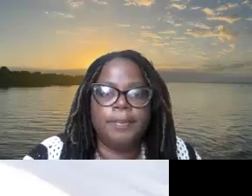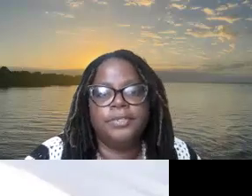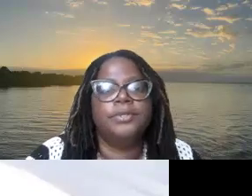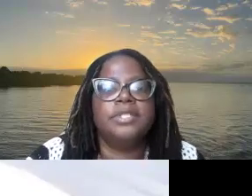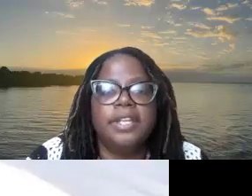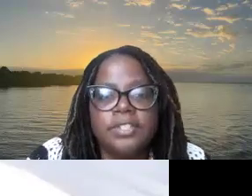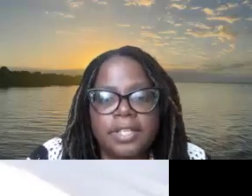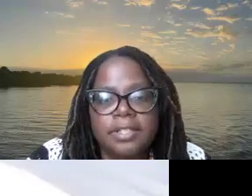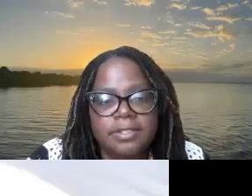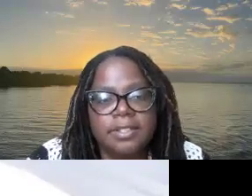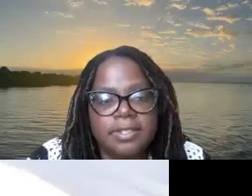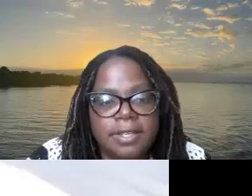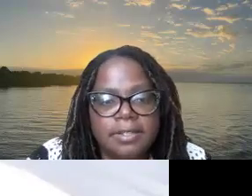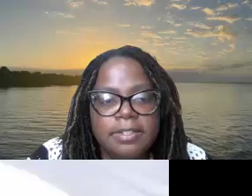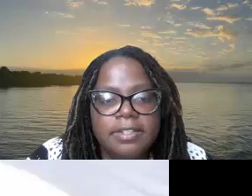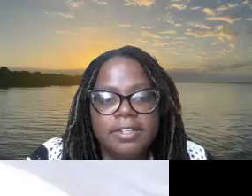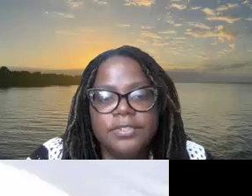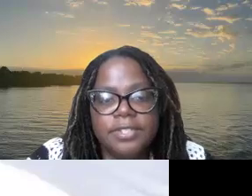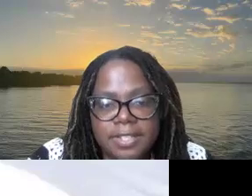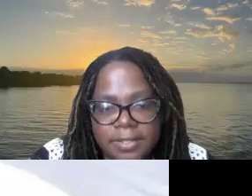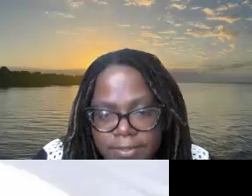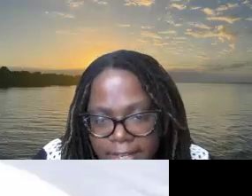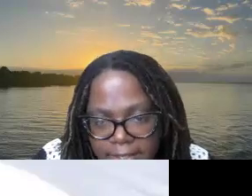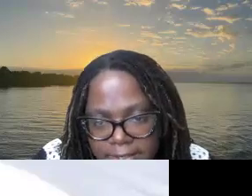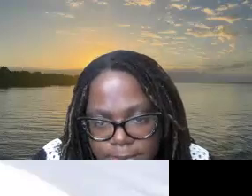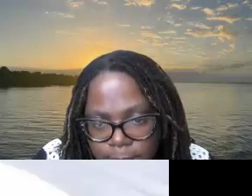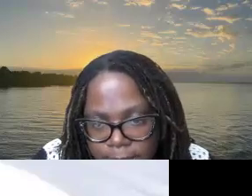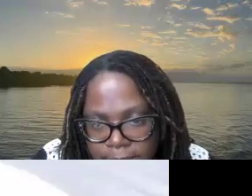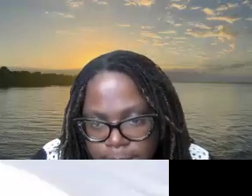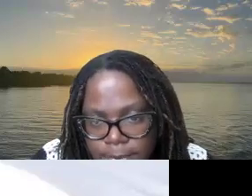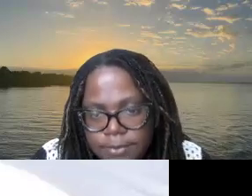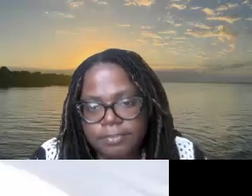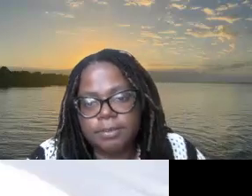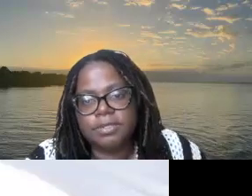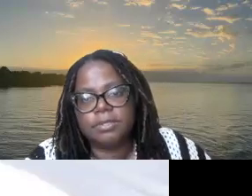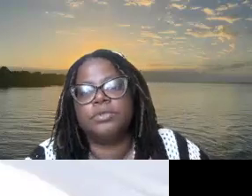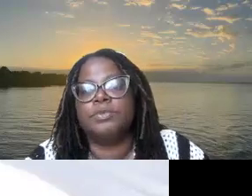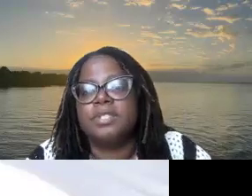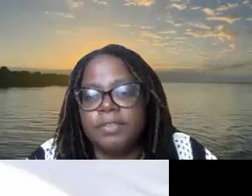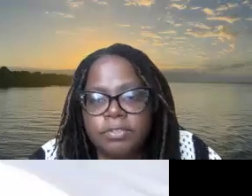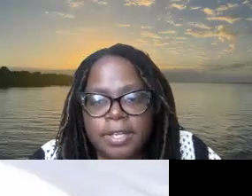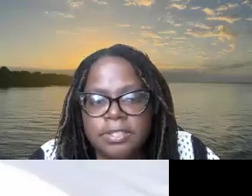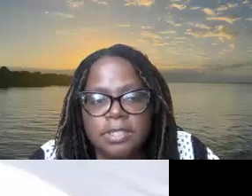Continue to offer opportunities to educate, like I said, understand cycles of violence, sorry about the typo, and develops culture specific